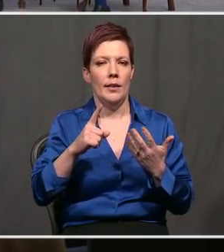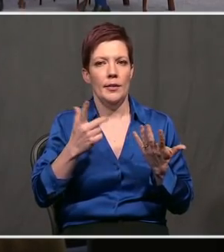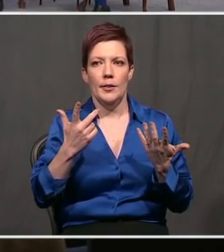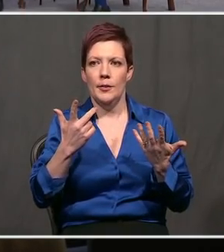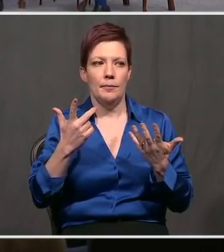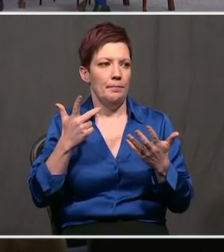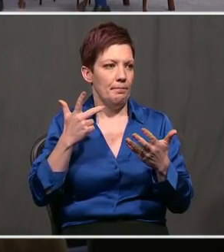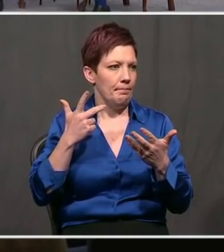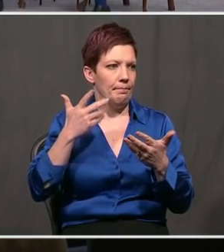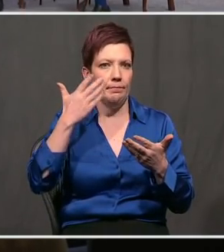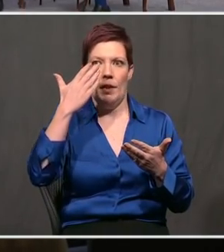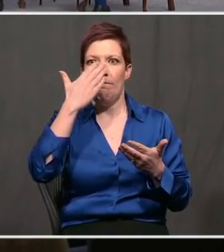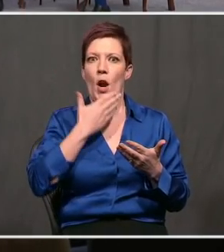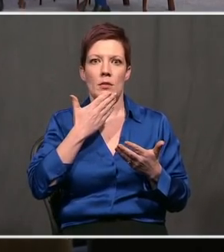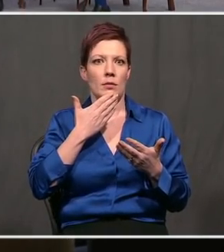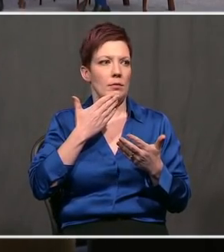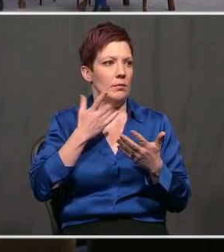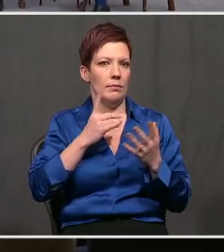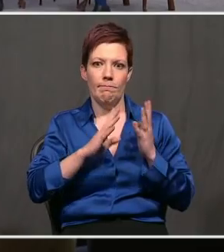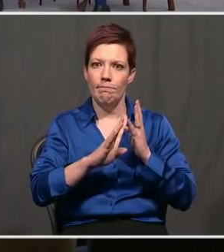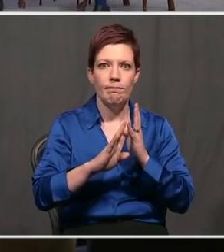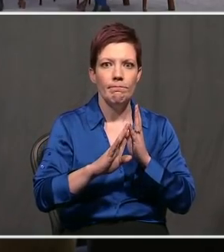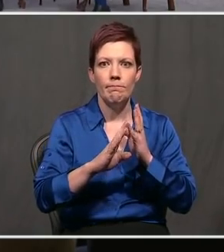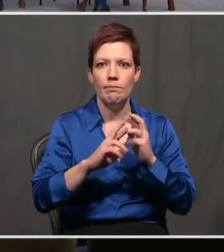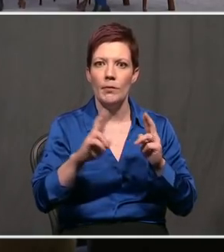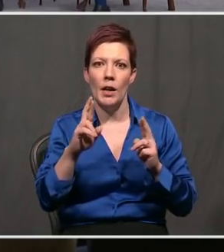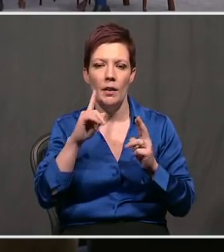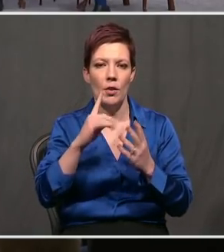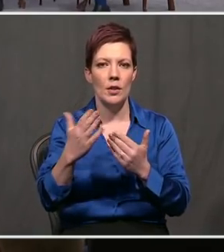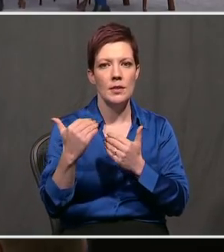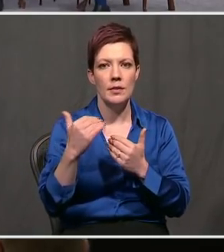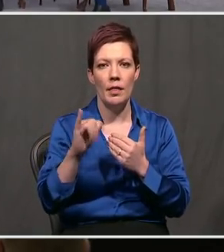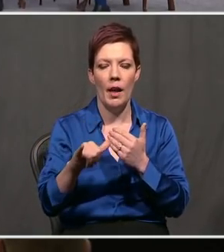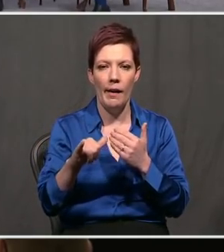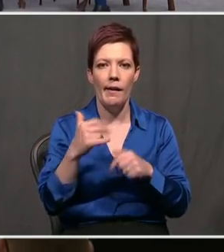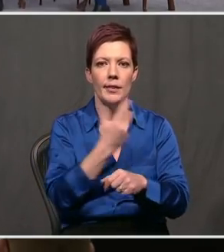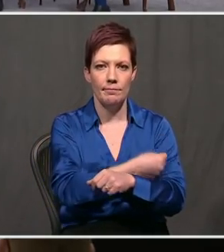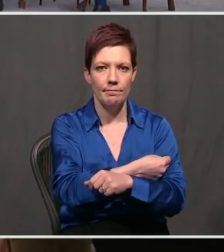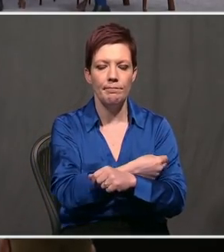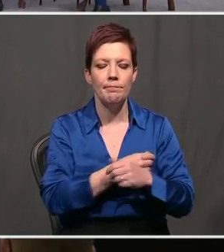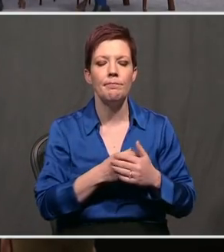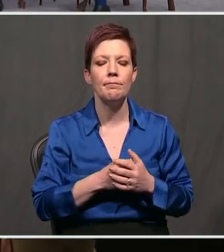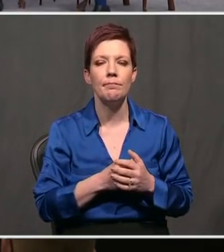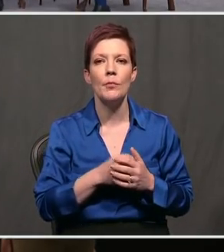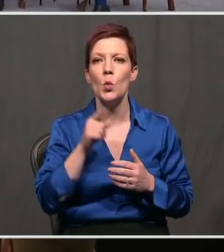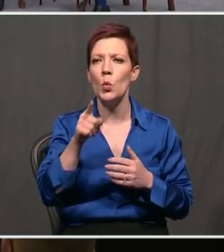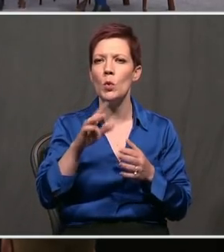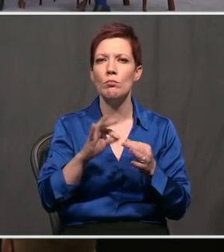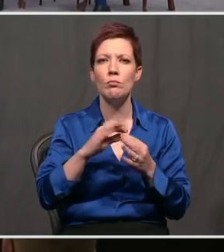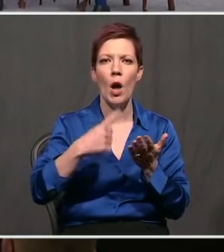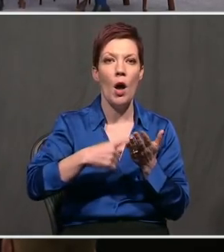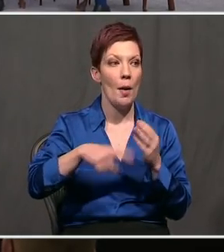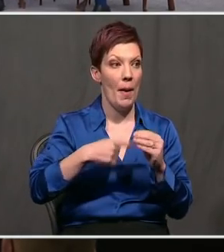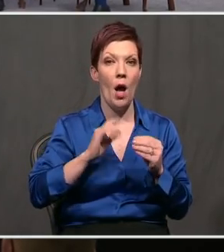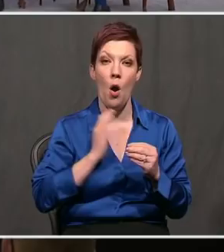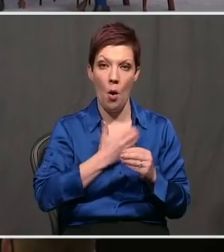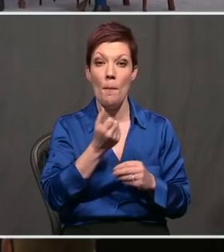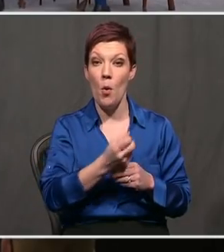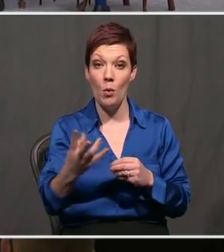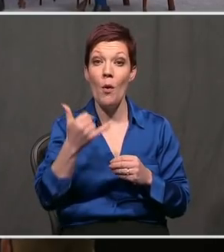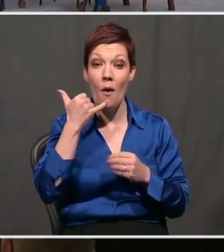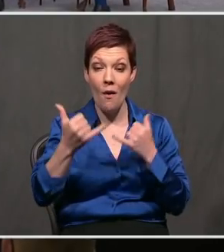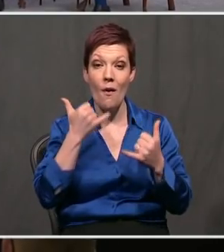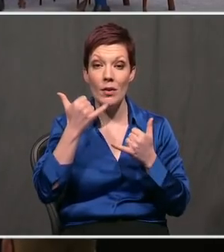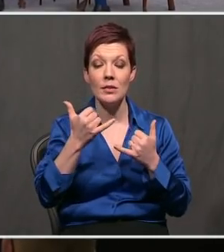want to commend your team too. Many of them that we have been on phone calls, you talked about the multiple phone calls we had. One of the benefits of